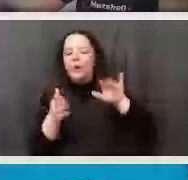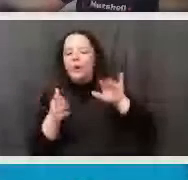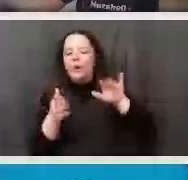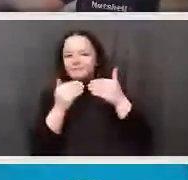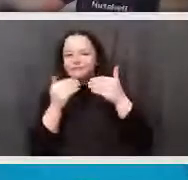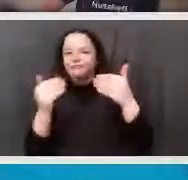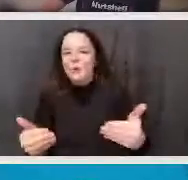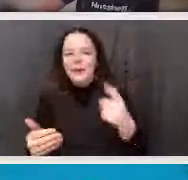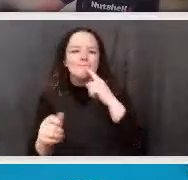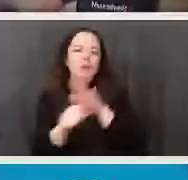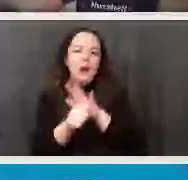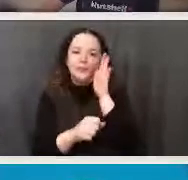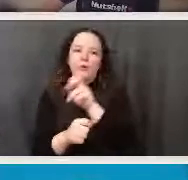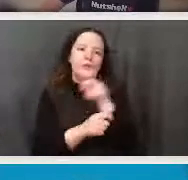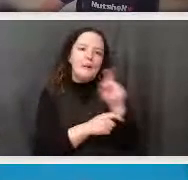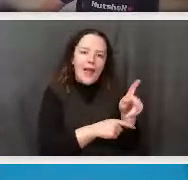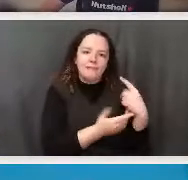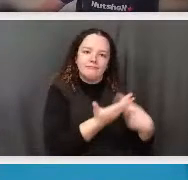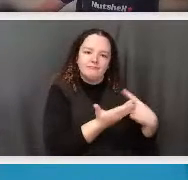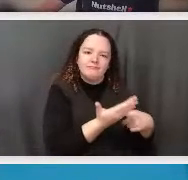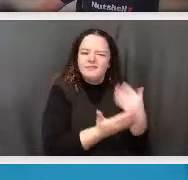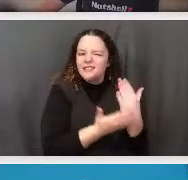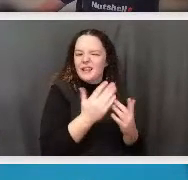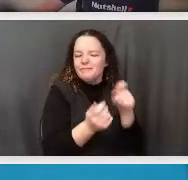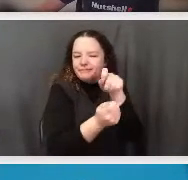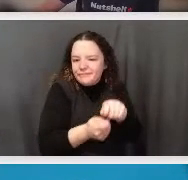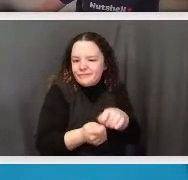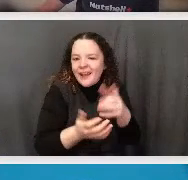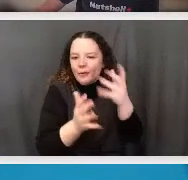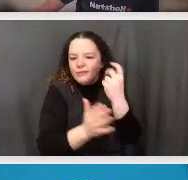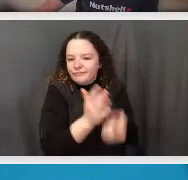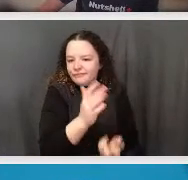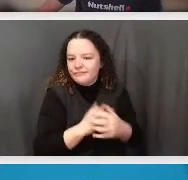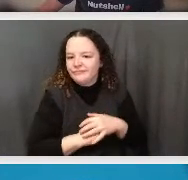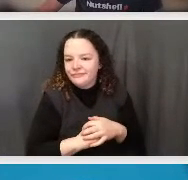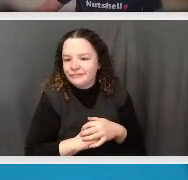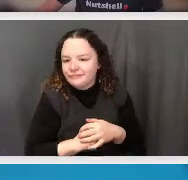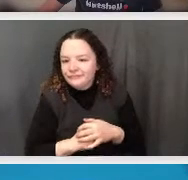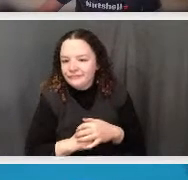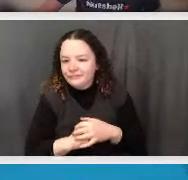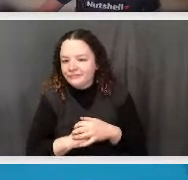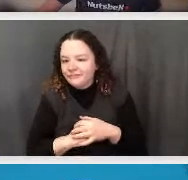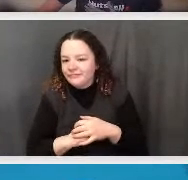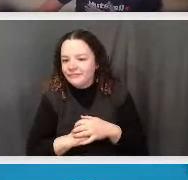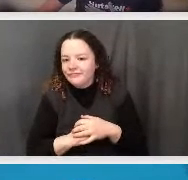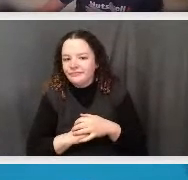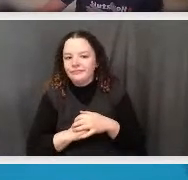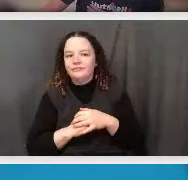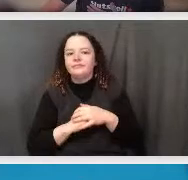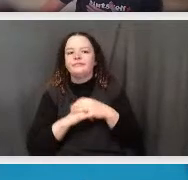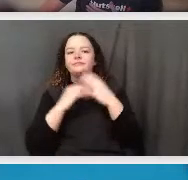promise I will come back to this because there's definitely some detail I want to go into further. So we won't jump in at this moment in time, but we'll continue